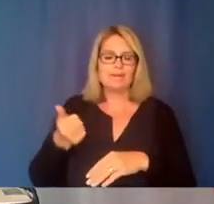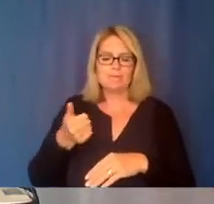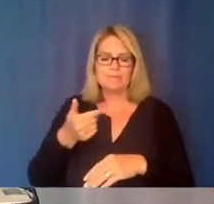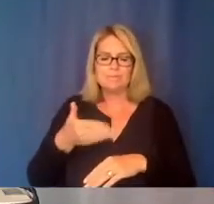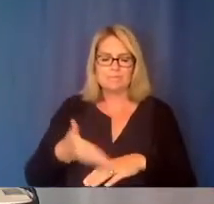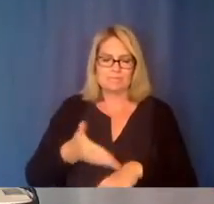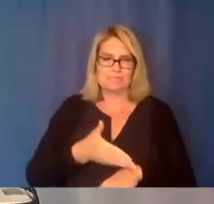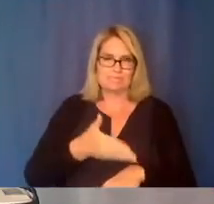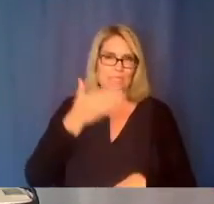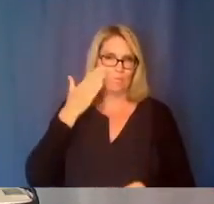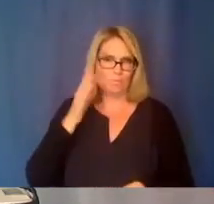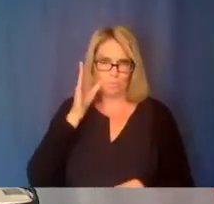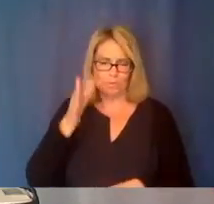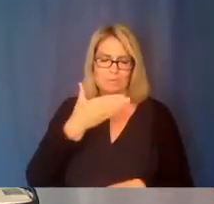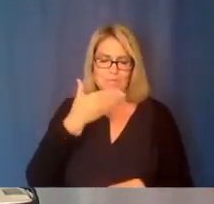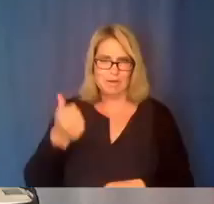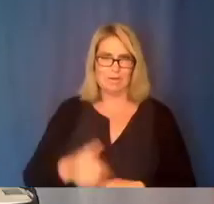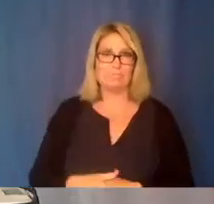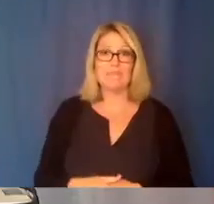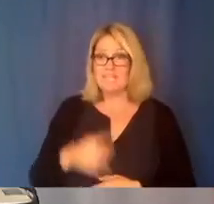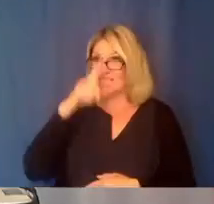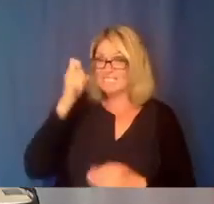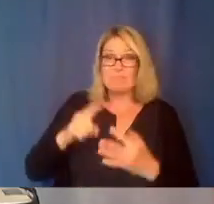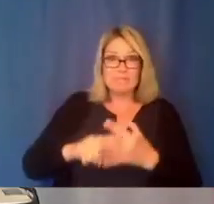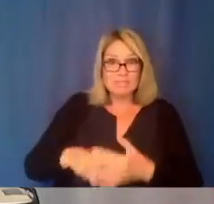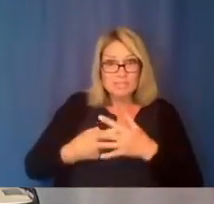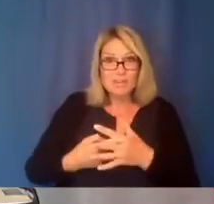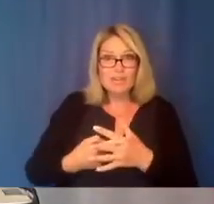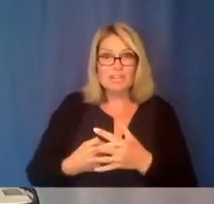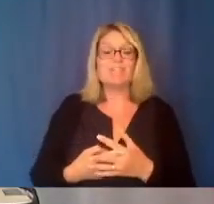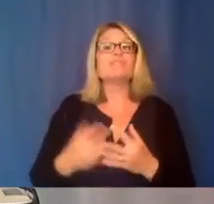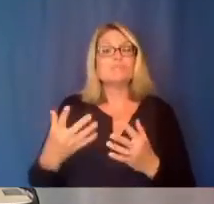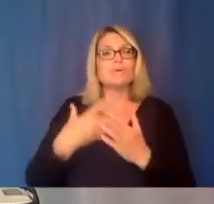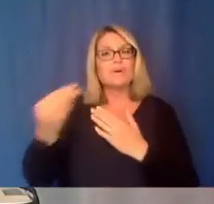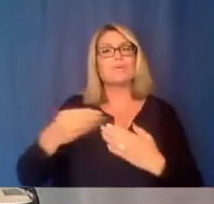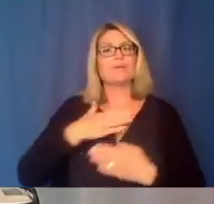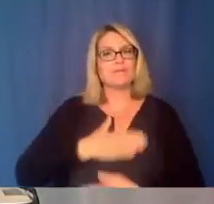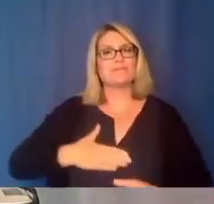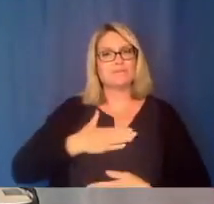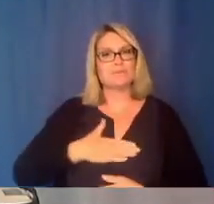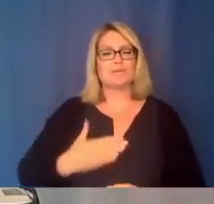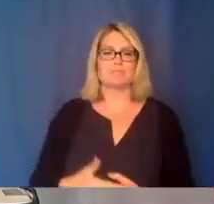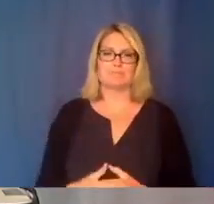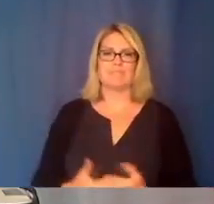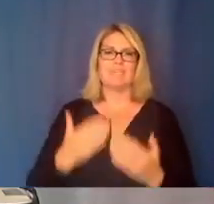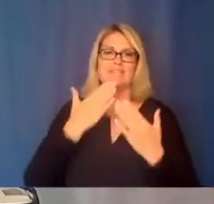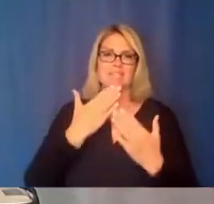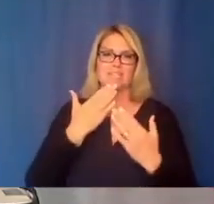the summer's just starting, and let's get out and enjoy it. So thank you, Dr. Morrison. Thank you, you. everybody.